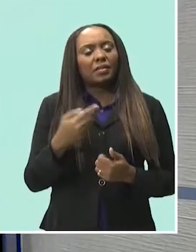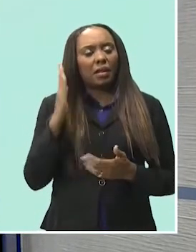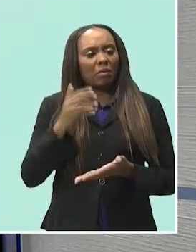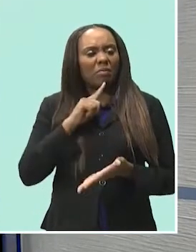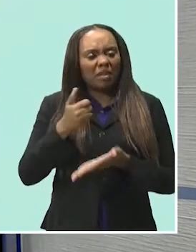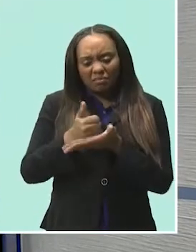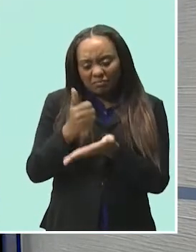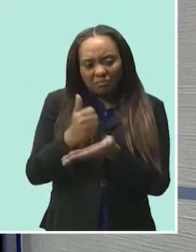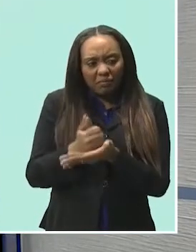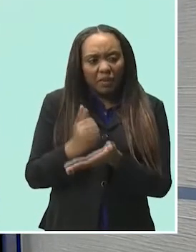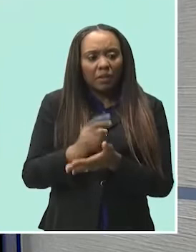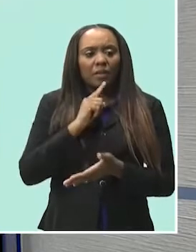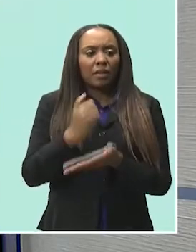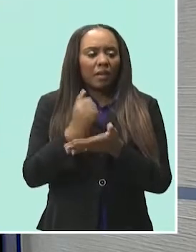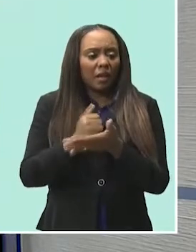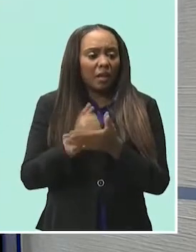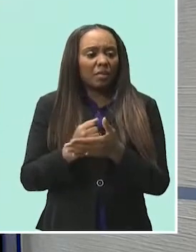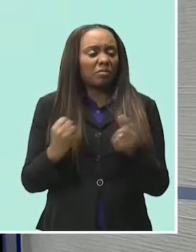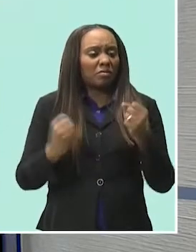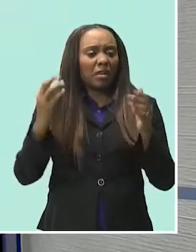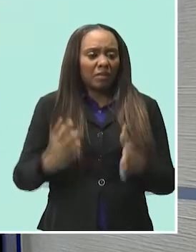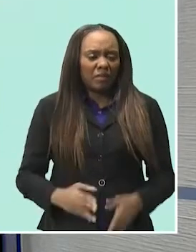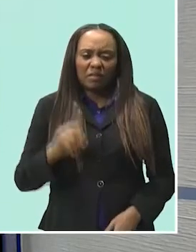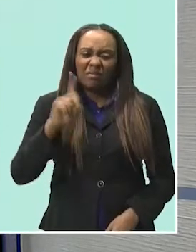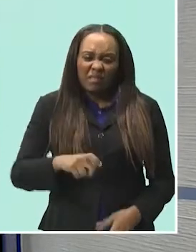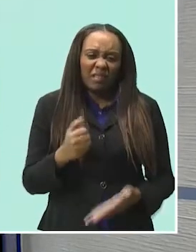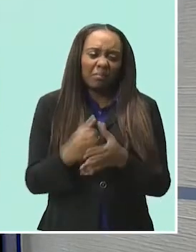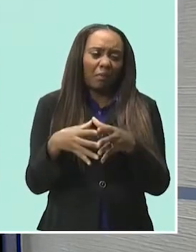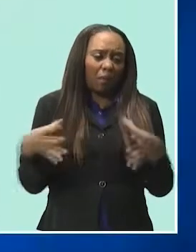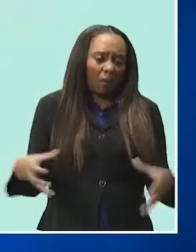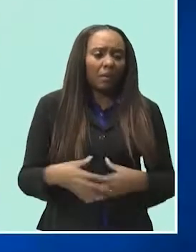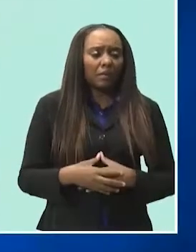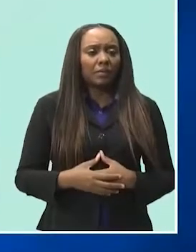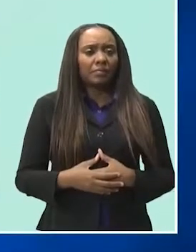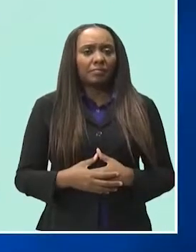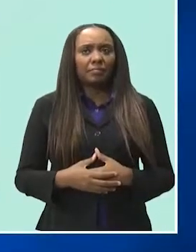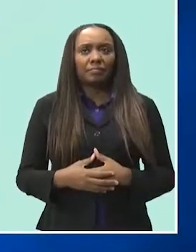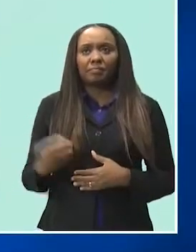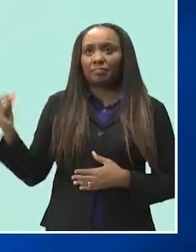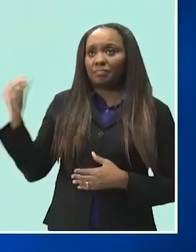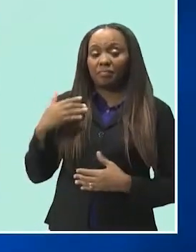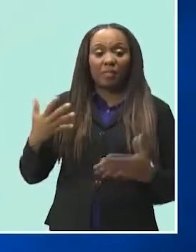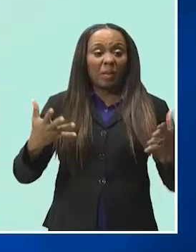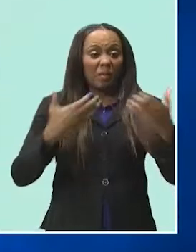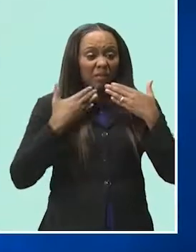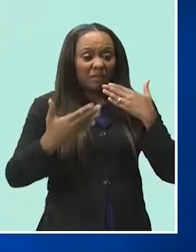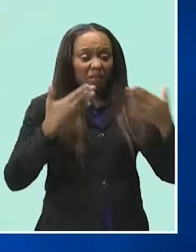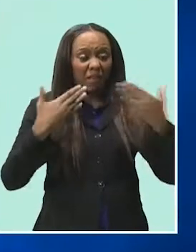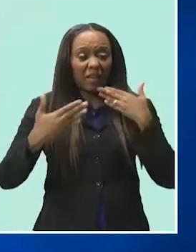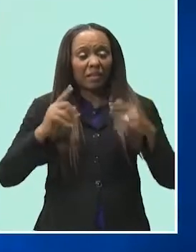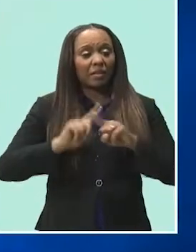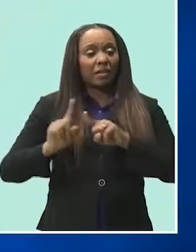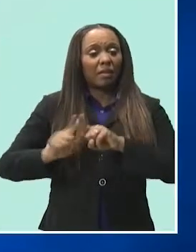will go a long way to help some of the most vulnerable operators. We would just wish to thank Corporate Barbados, who has responded